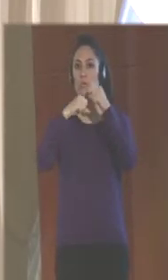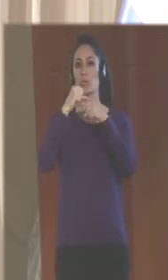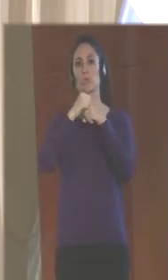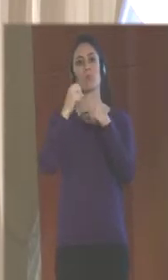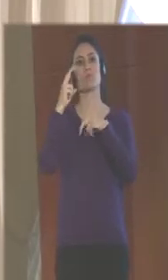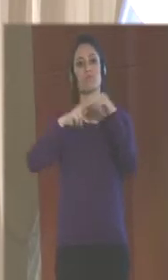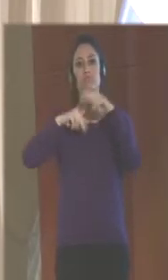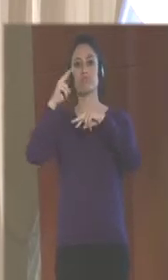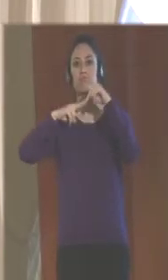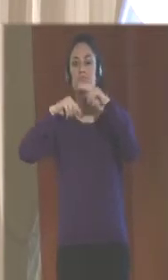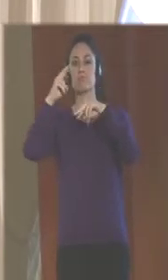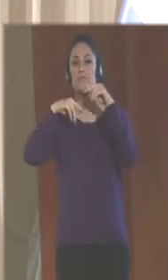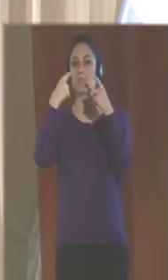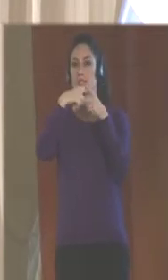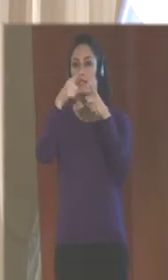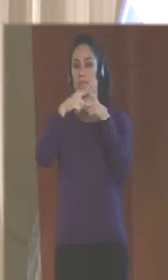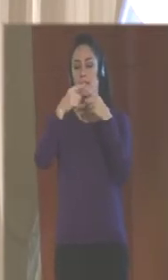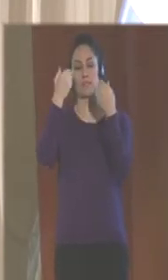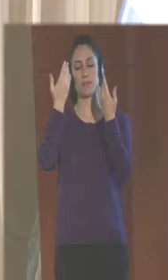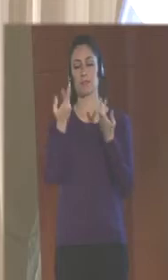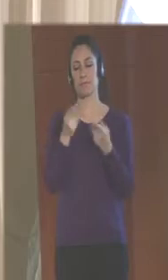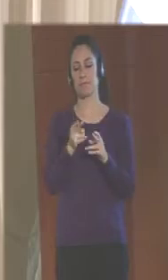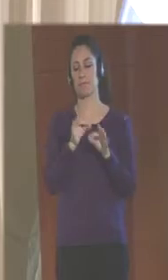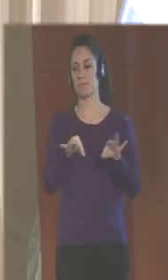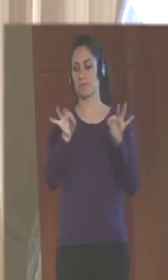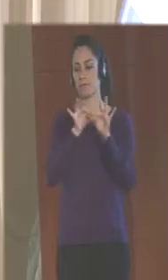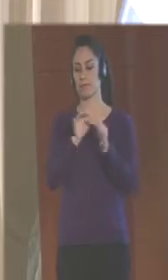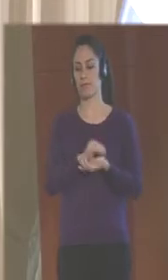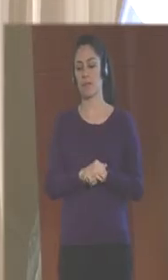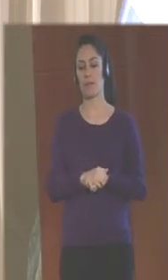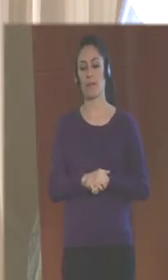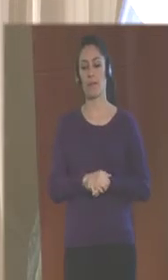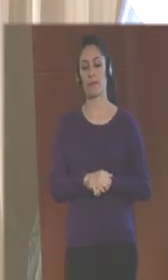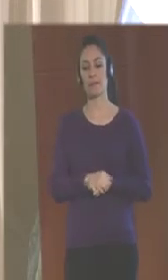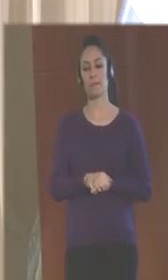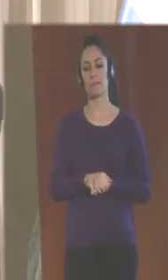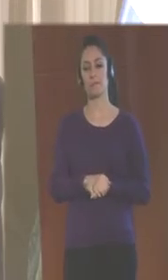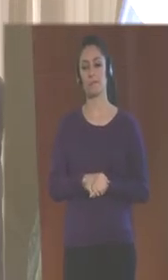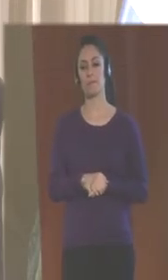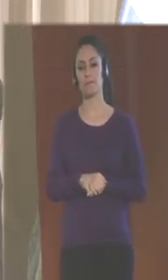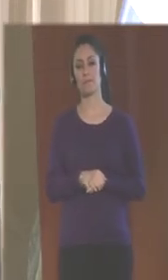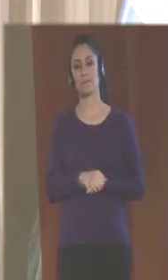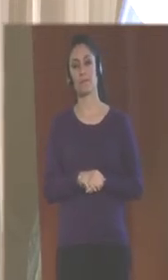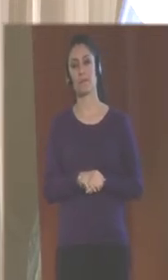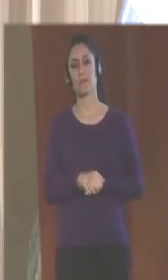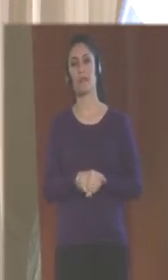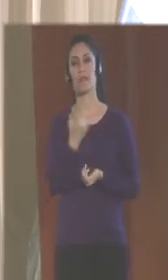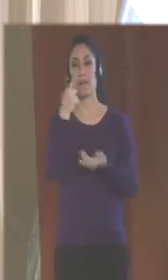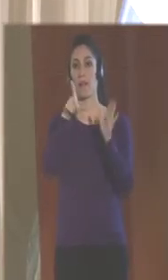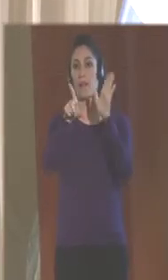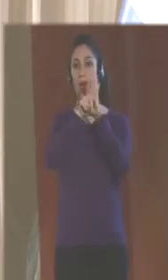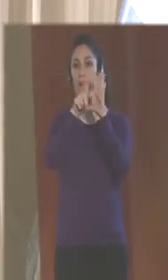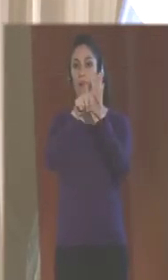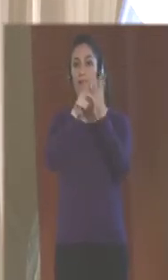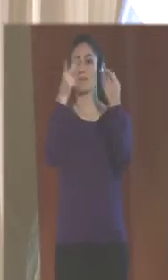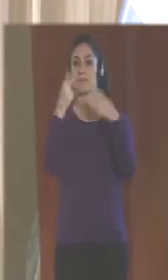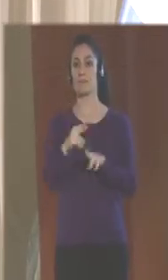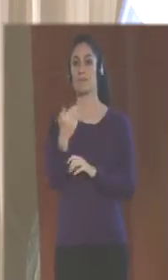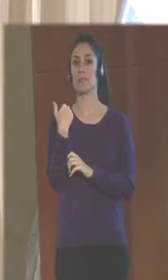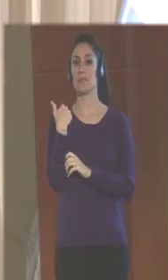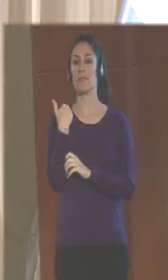construction, building, human settlements, etc. And in this regard, the law itself